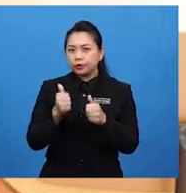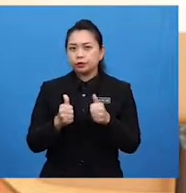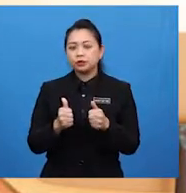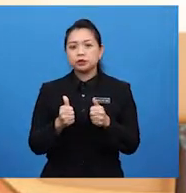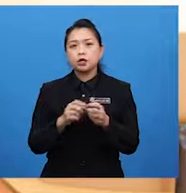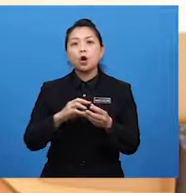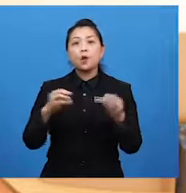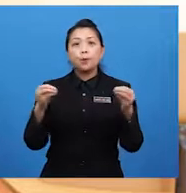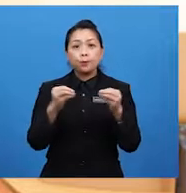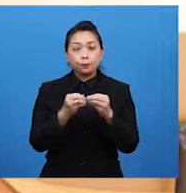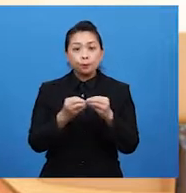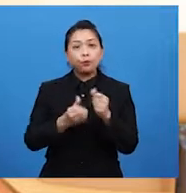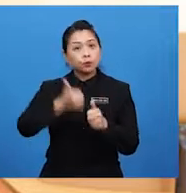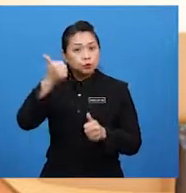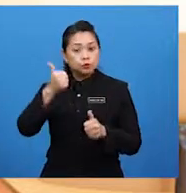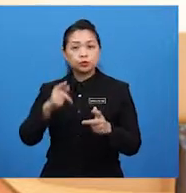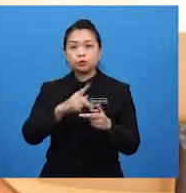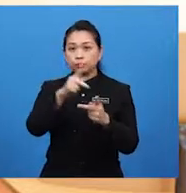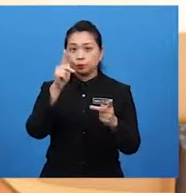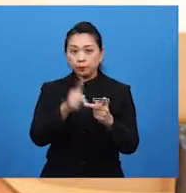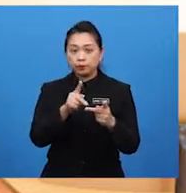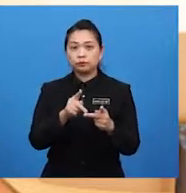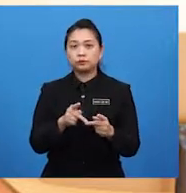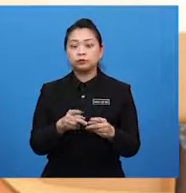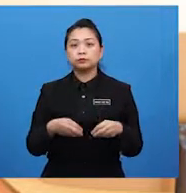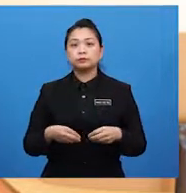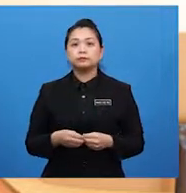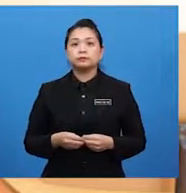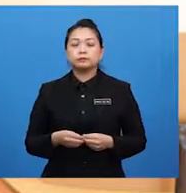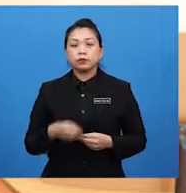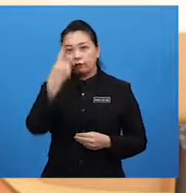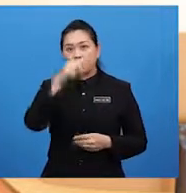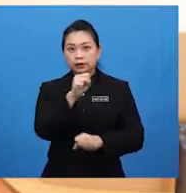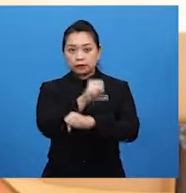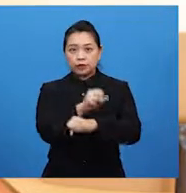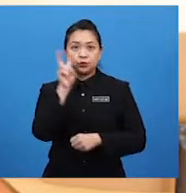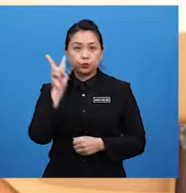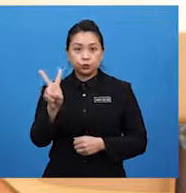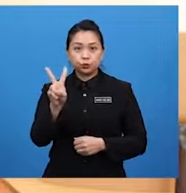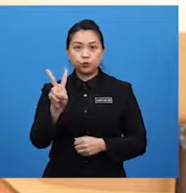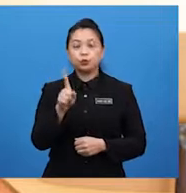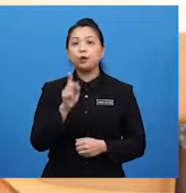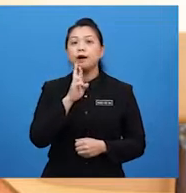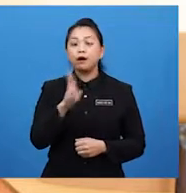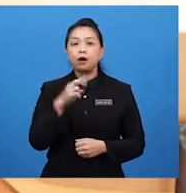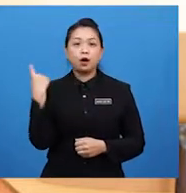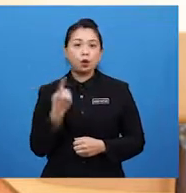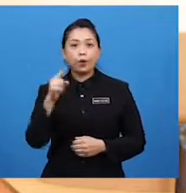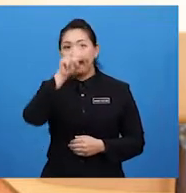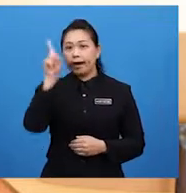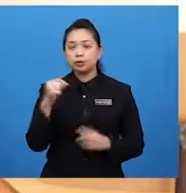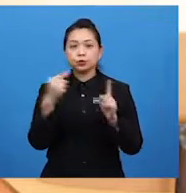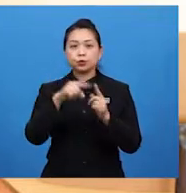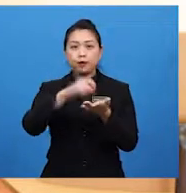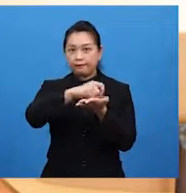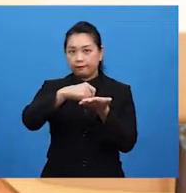to answer the given question. For task two, you are always asked to